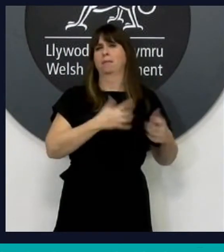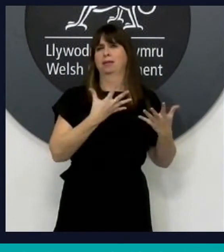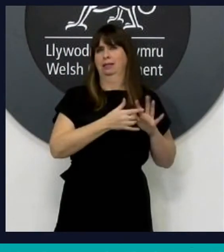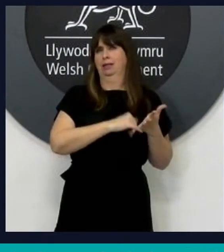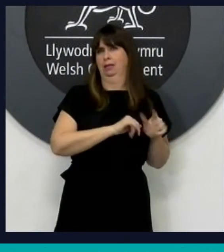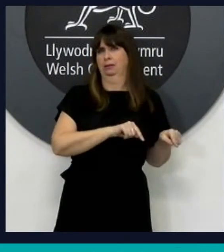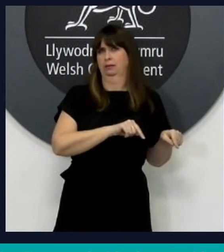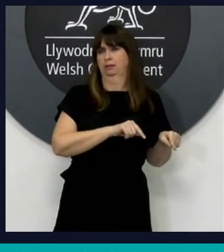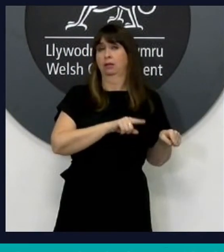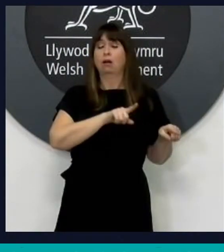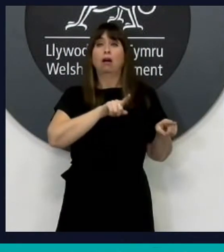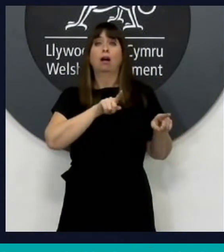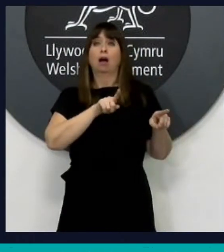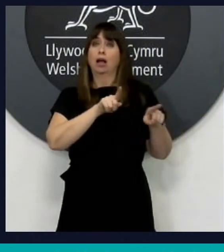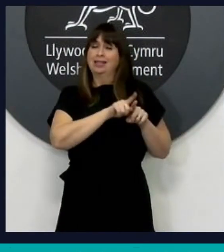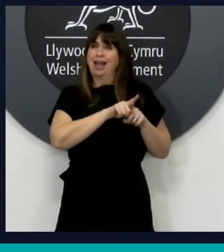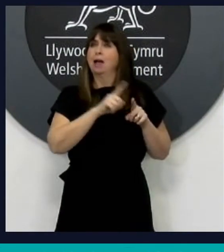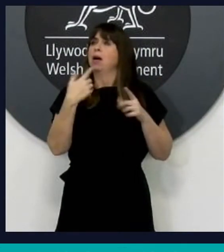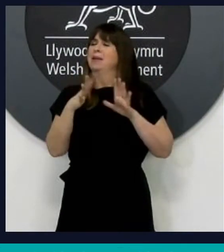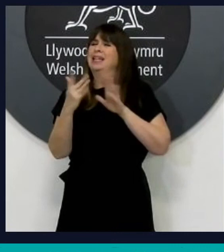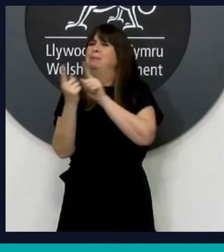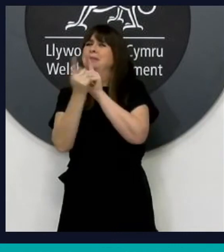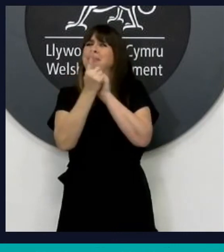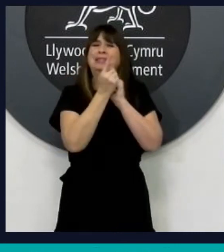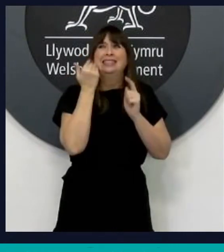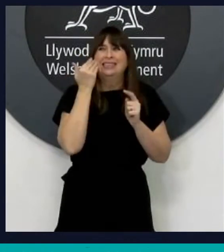Welsh citizens, and to make sure that we